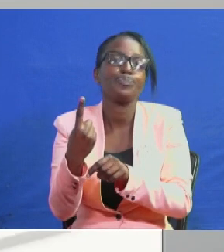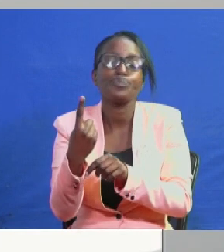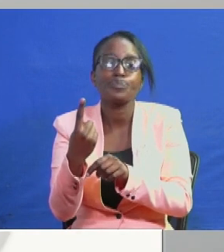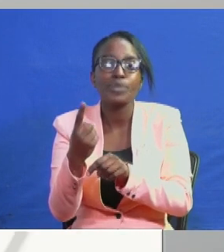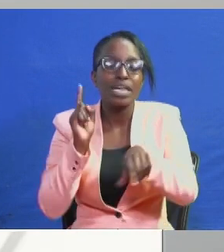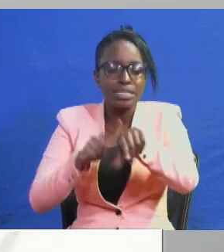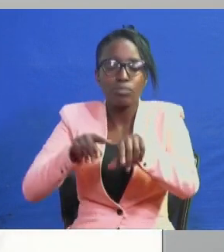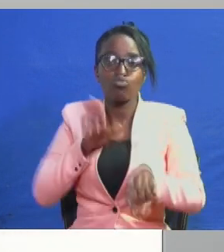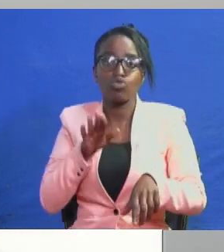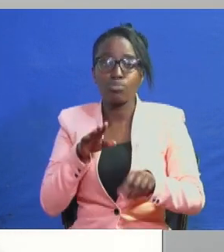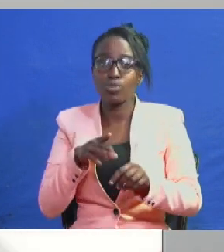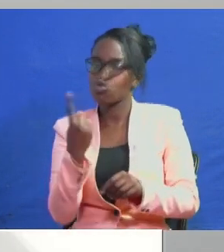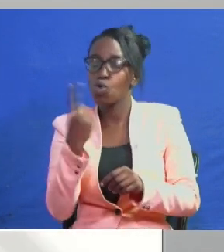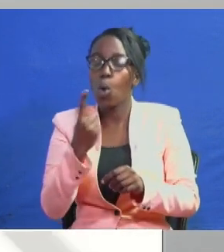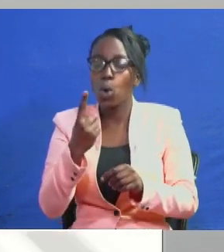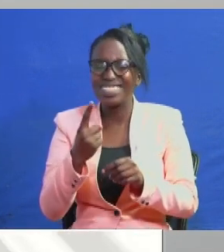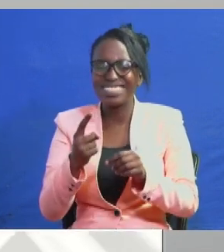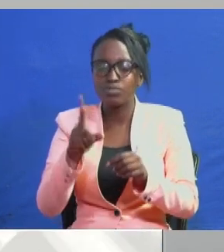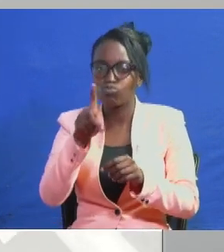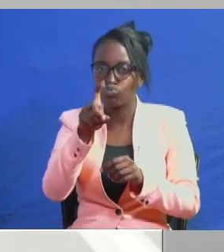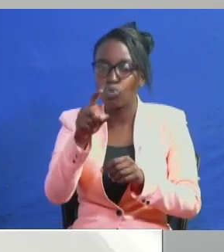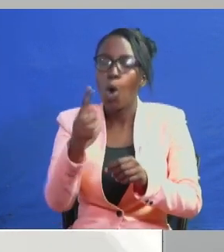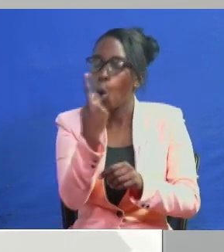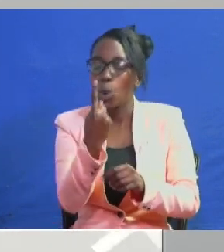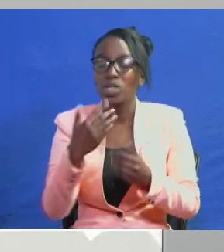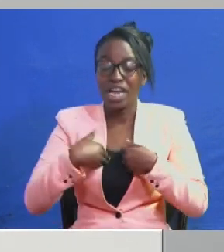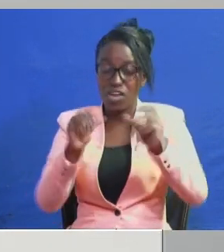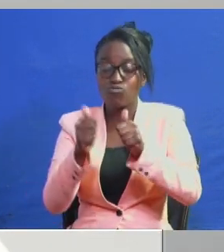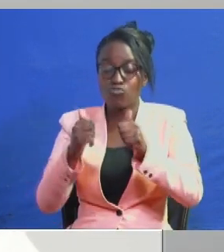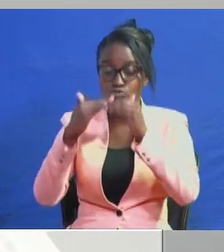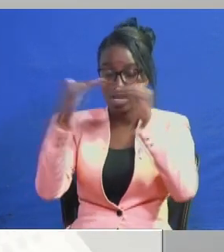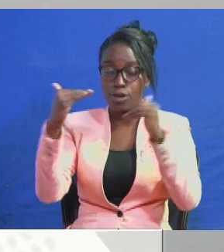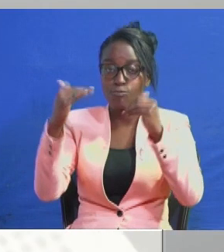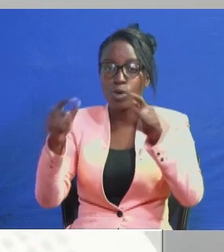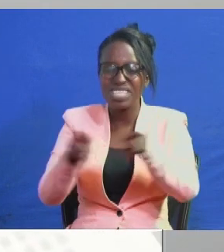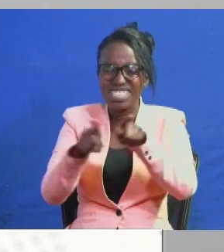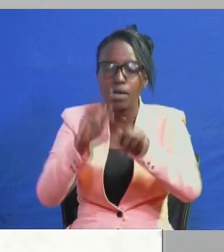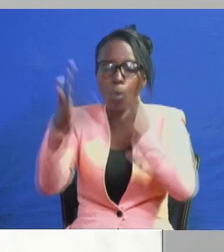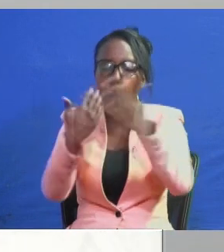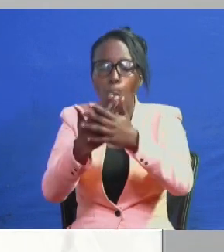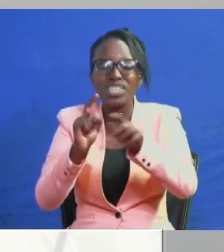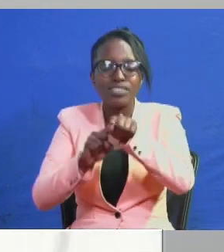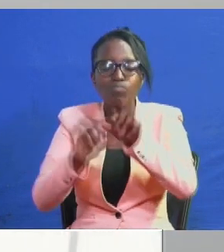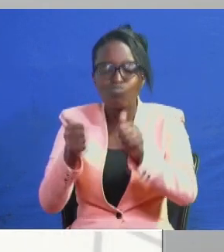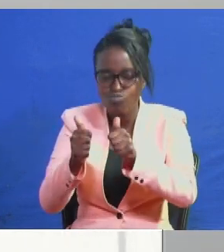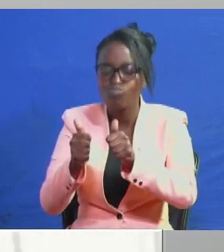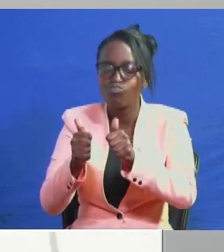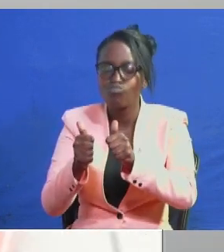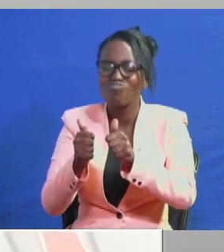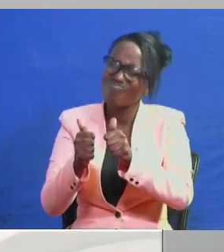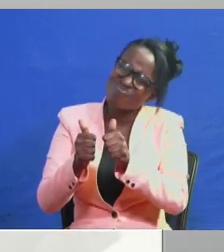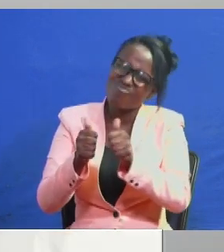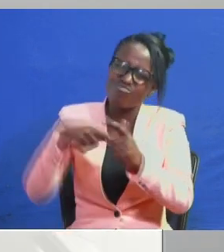hormonal aspect, we are not expecting that women have the same level of androgens as women. They do get that, yes, especially